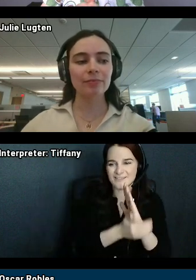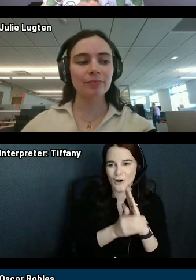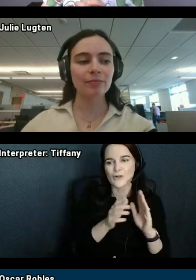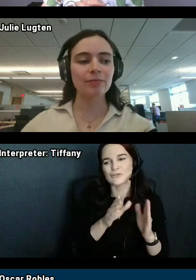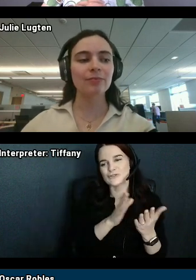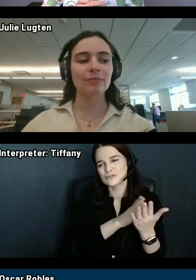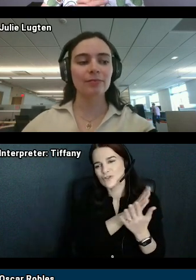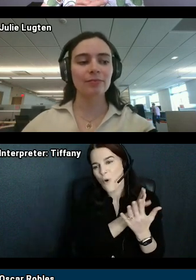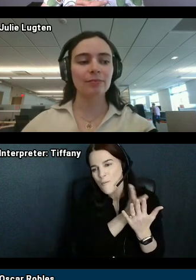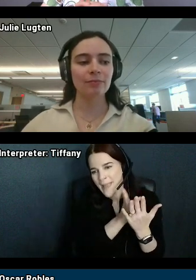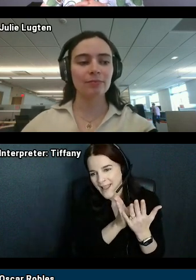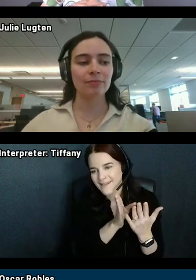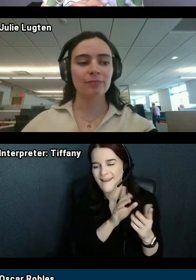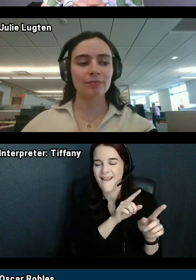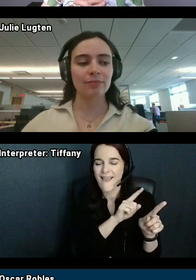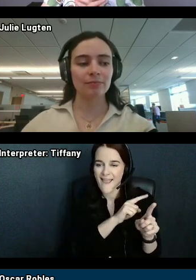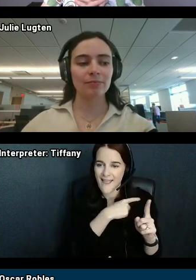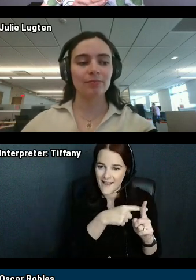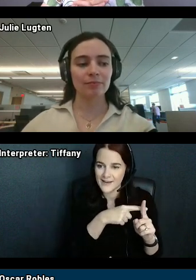can customize the right-hand